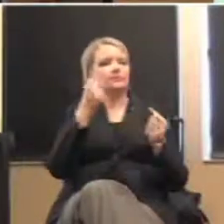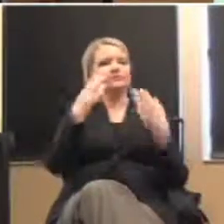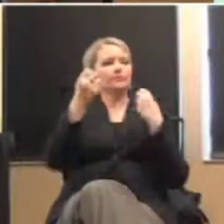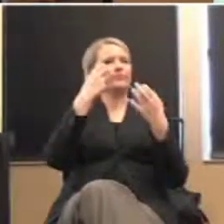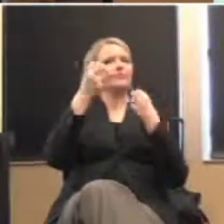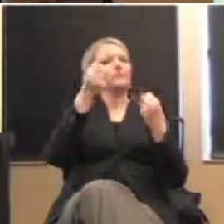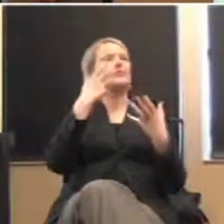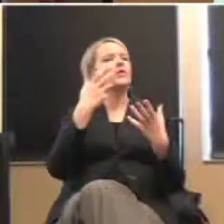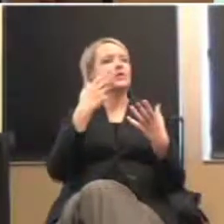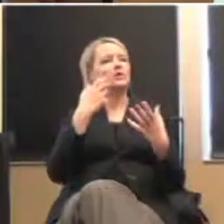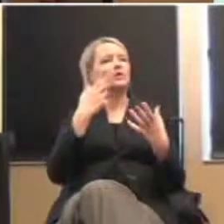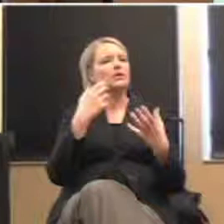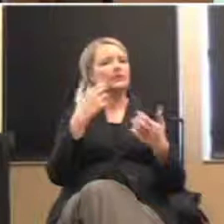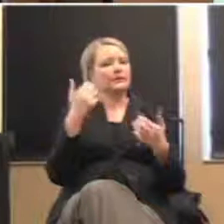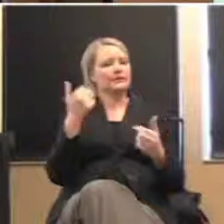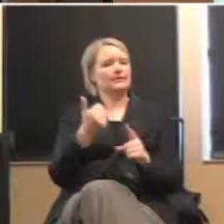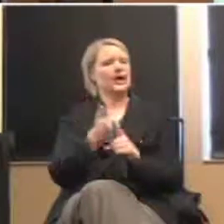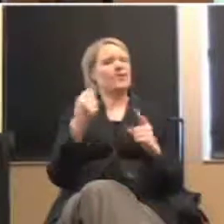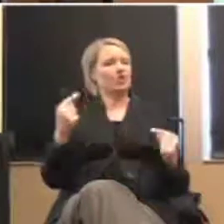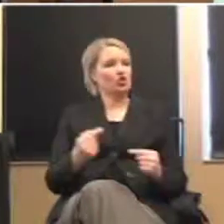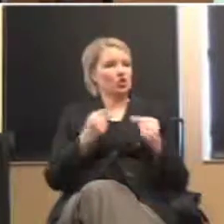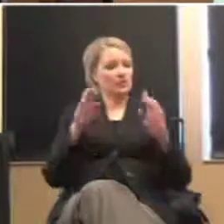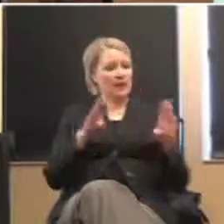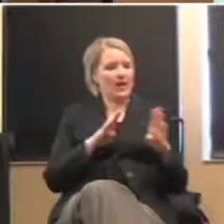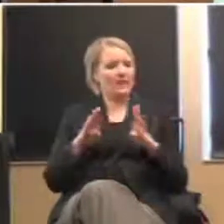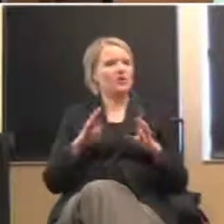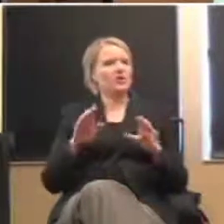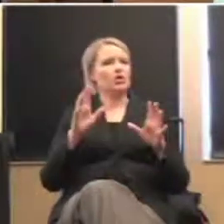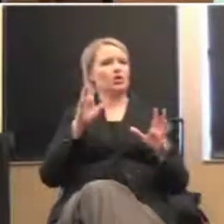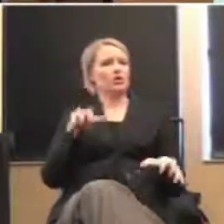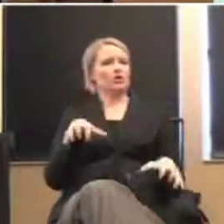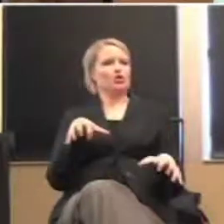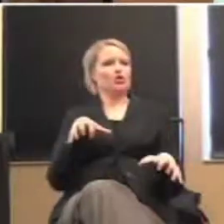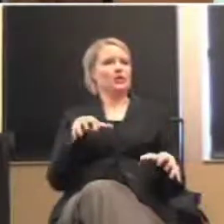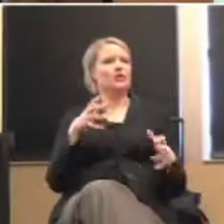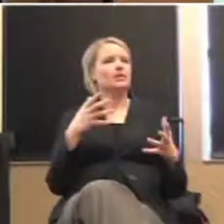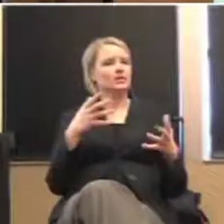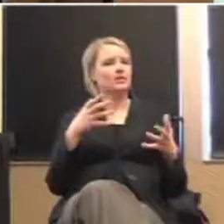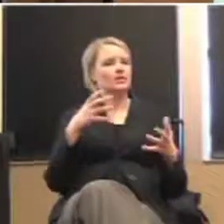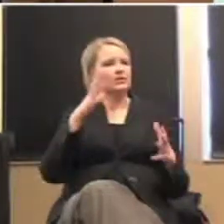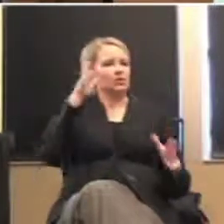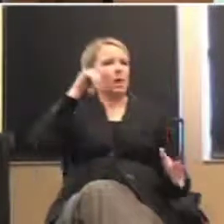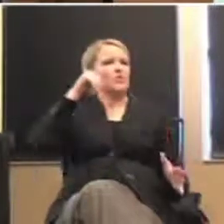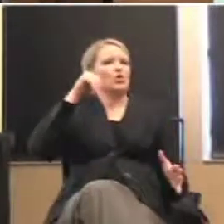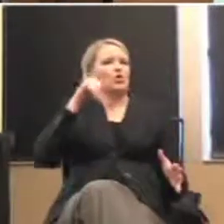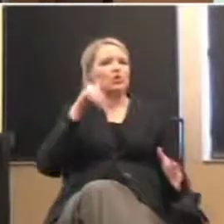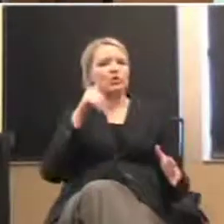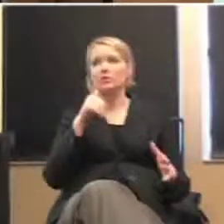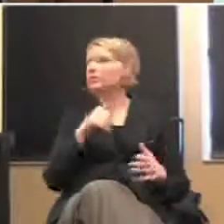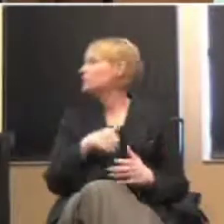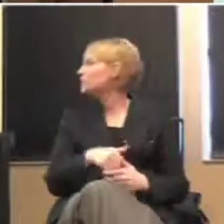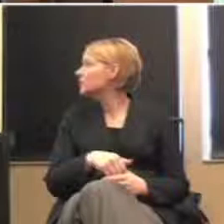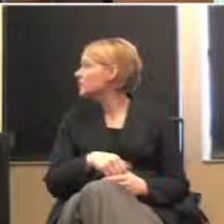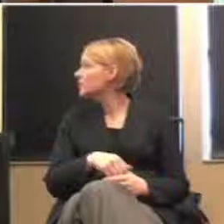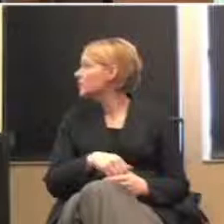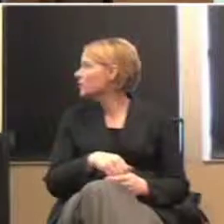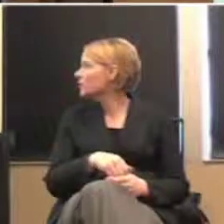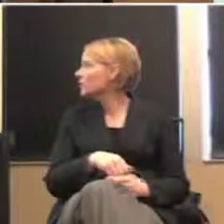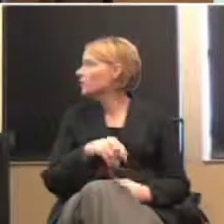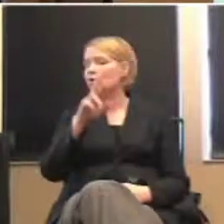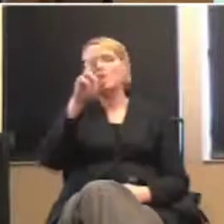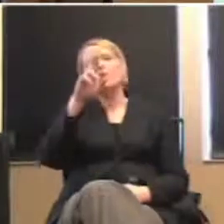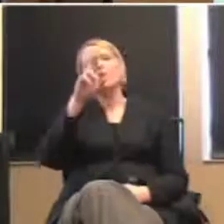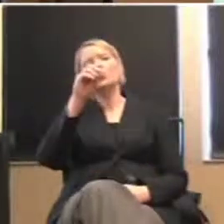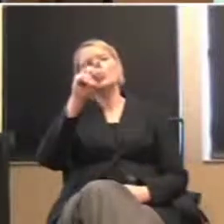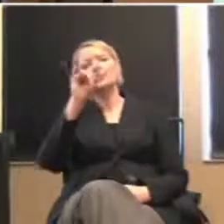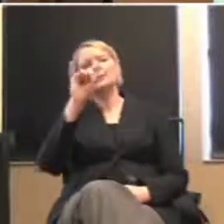behaviors, self-injurious behaviors, rigidity, stubbornness, routinized. Anybody work with a student who is